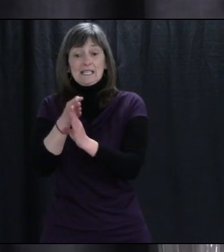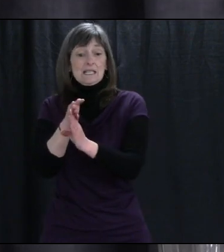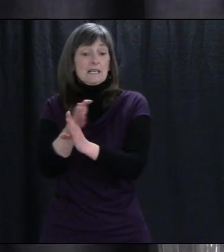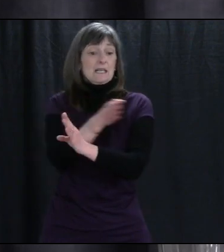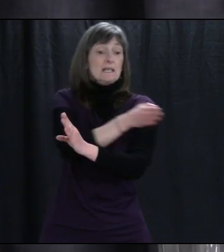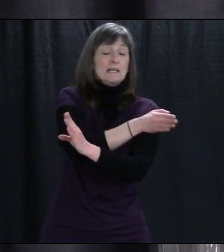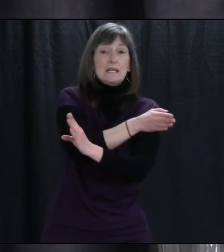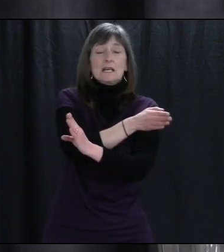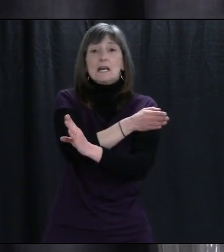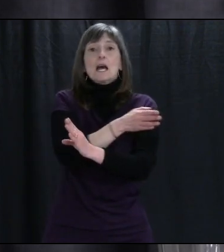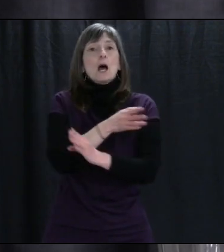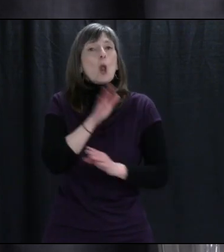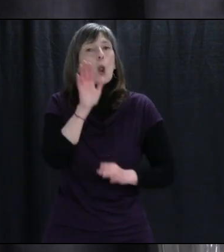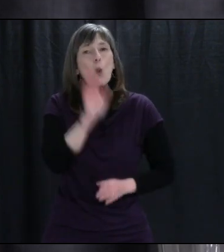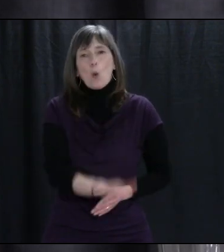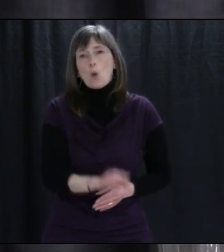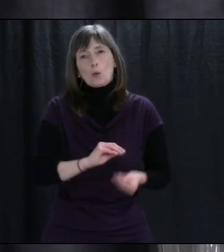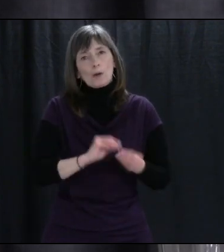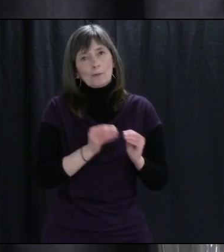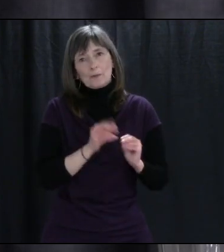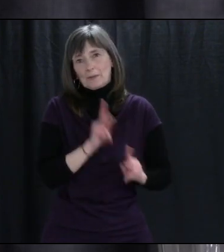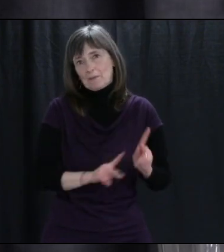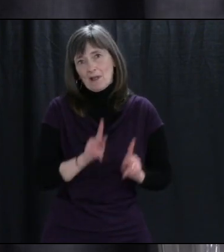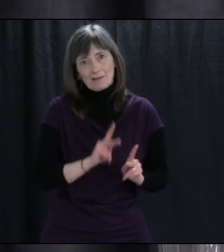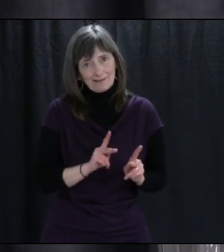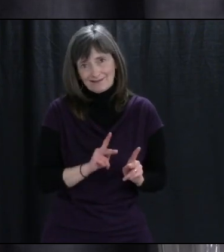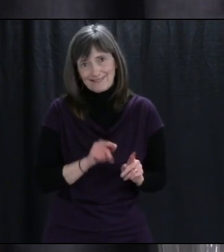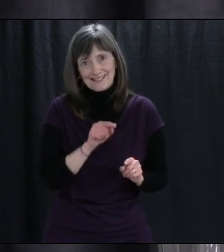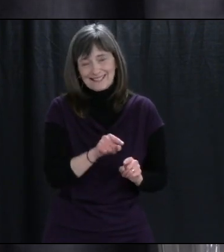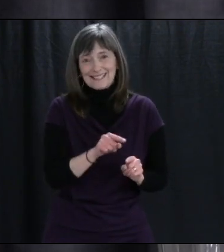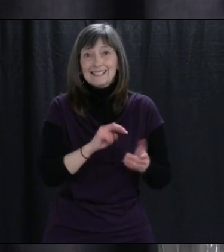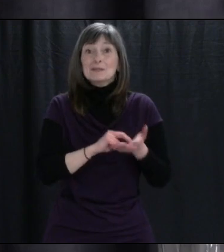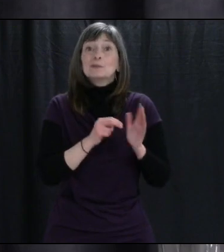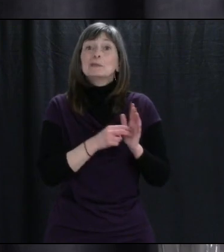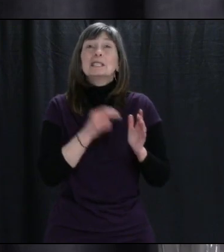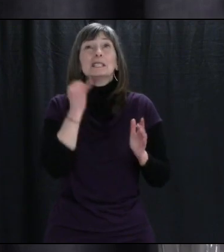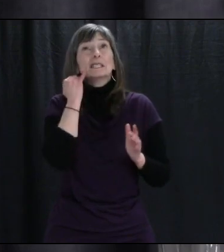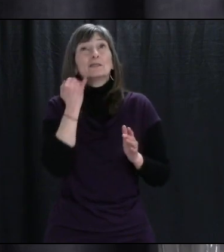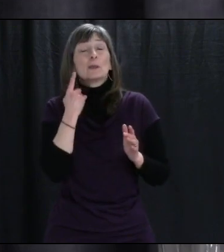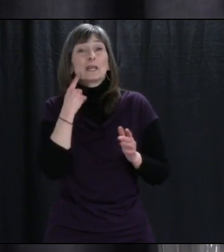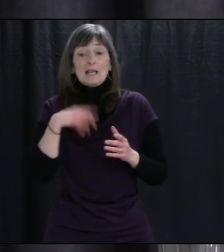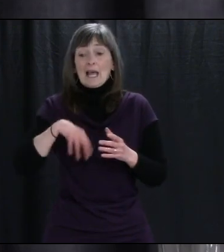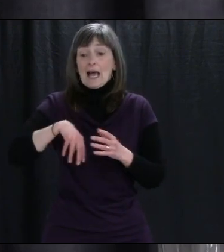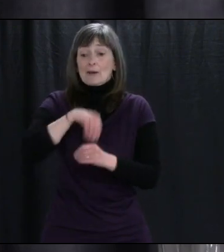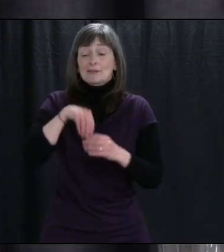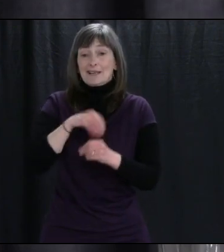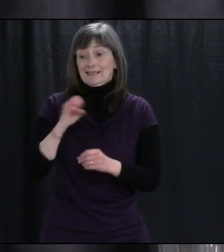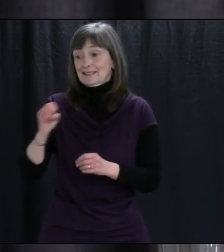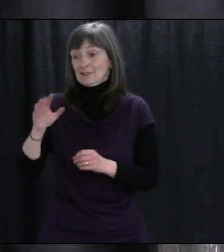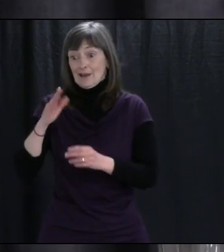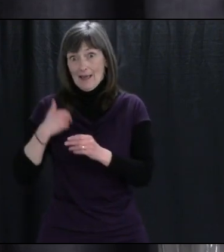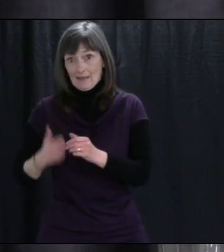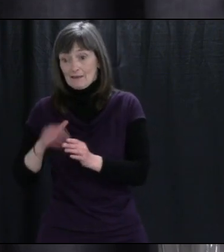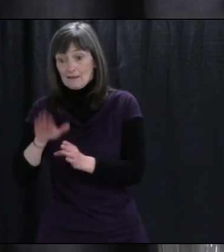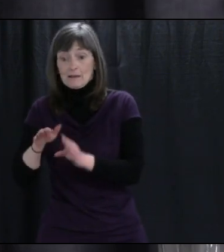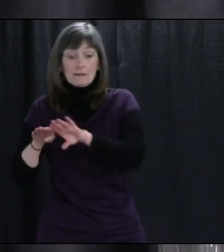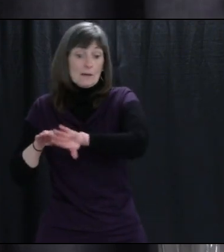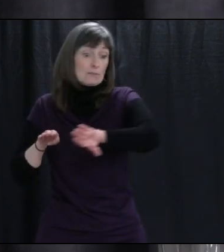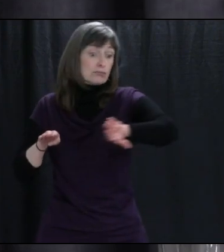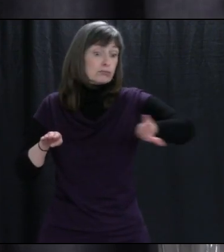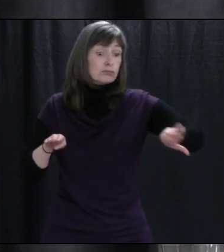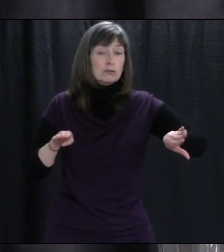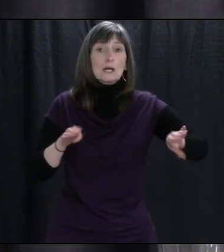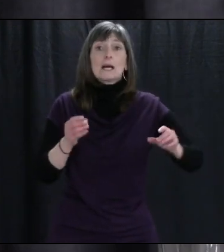our figures per 100,000 in the regions outside of Eastern Health, we're way ahead